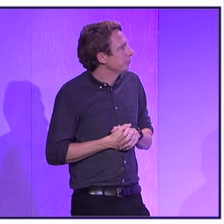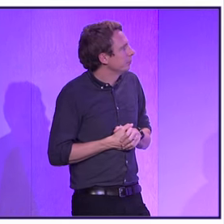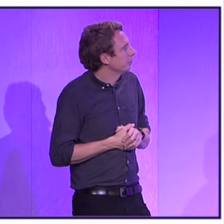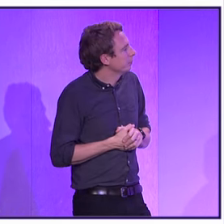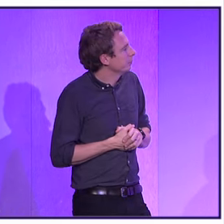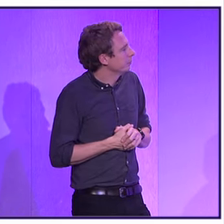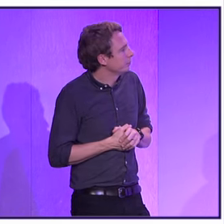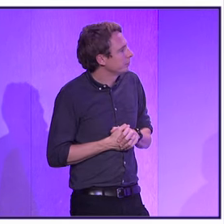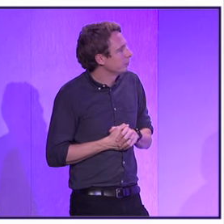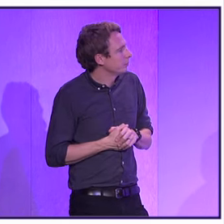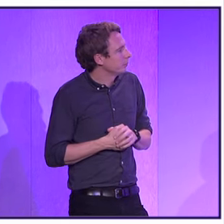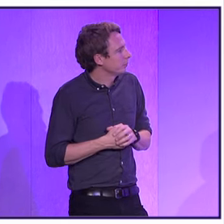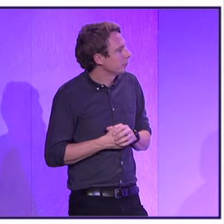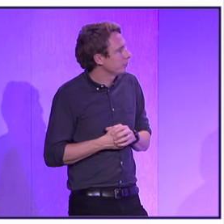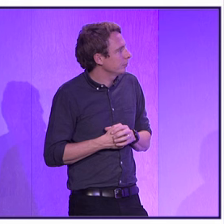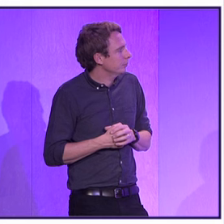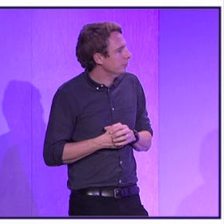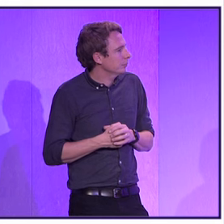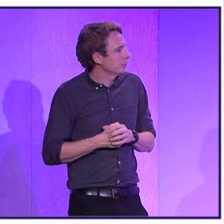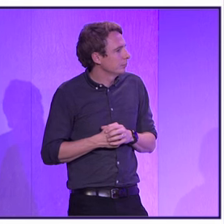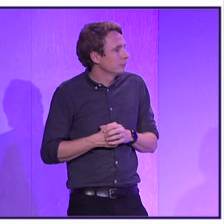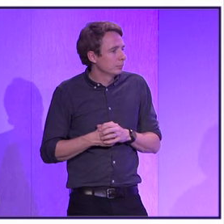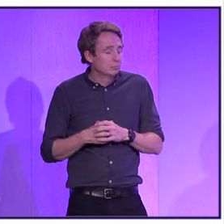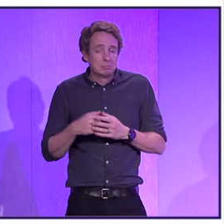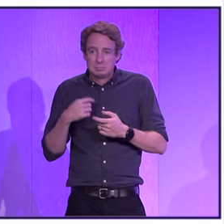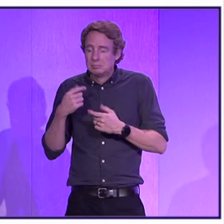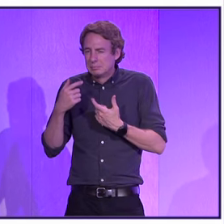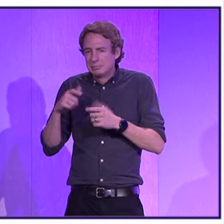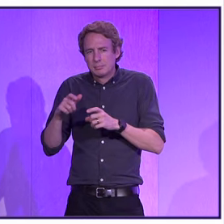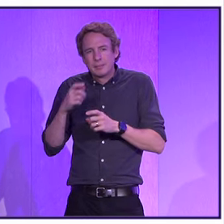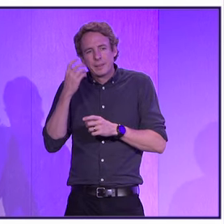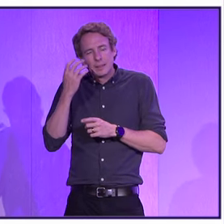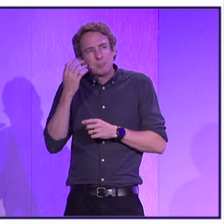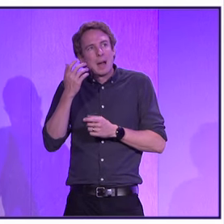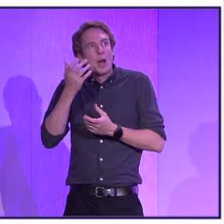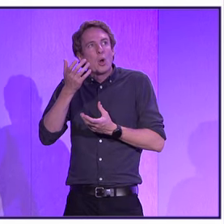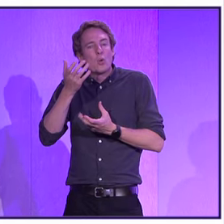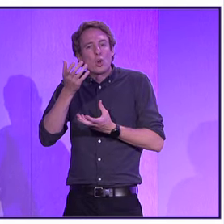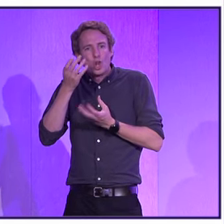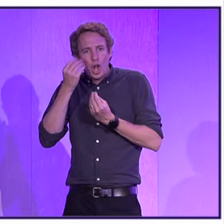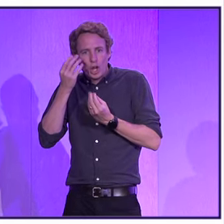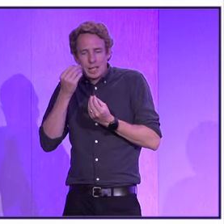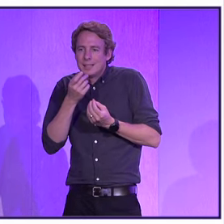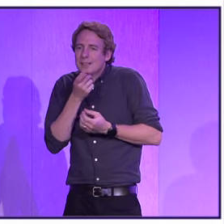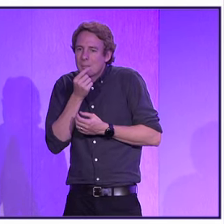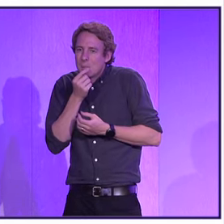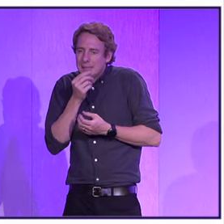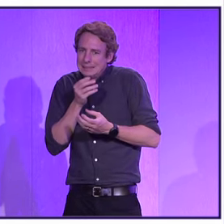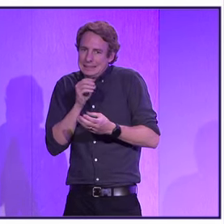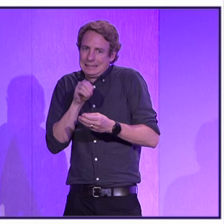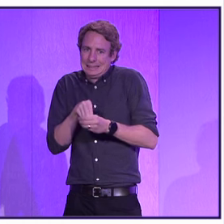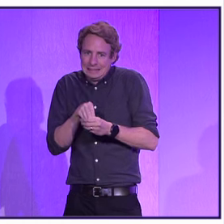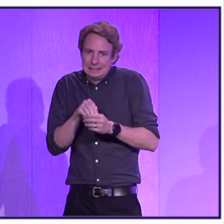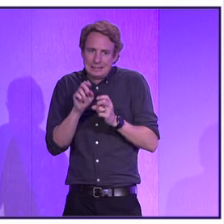And continuing on this idea then of learning as a capability of a system, I want